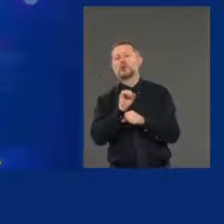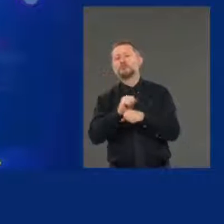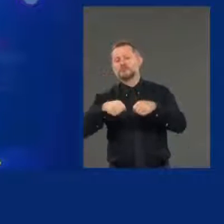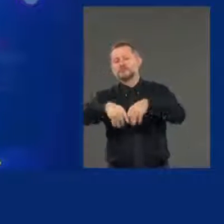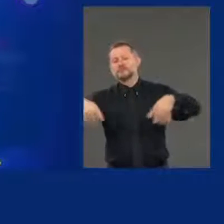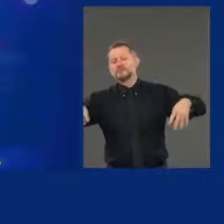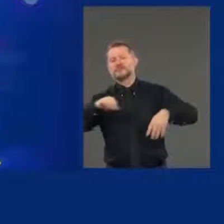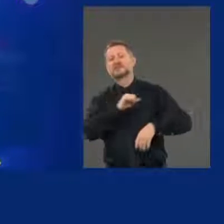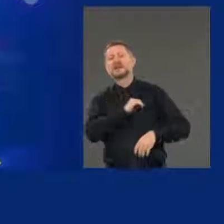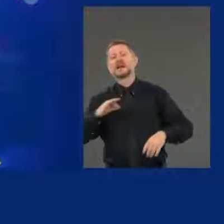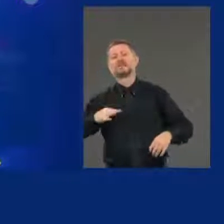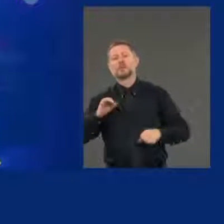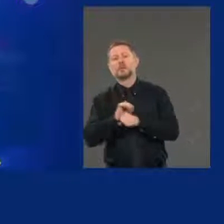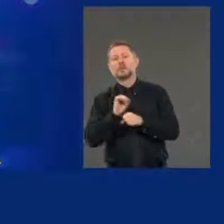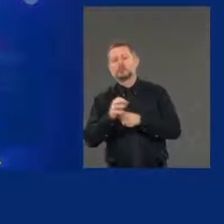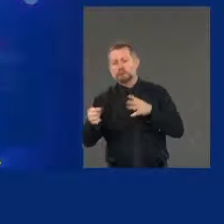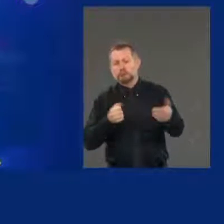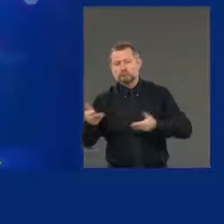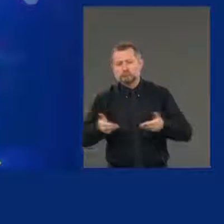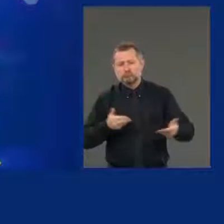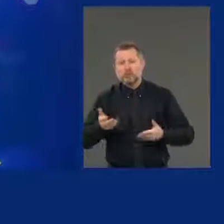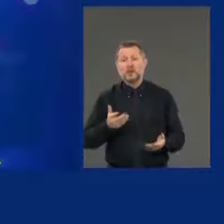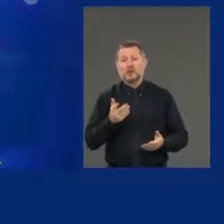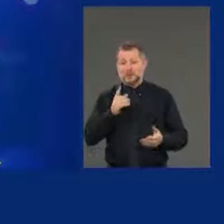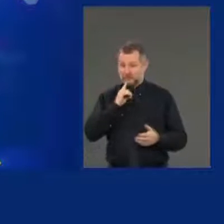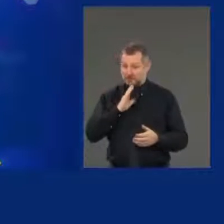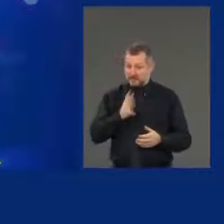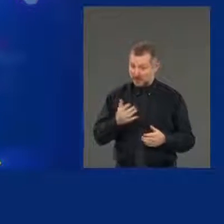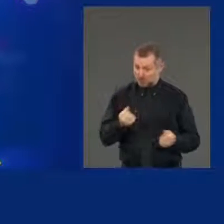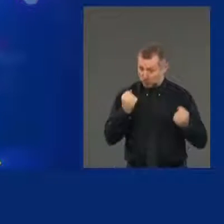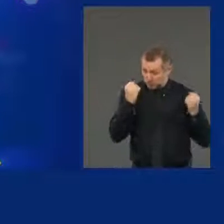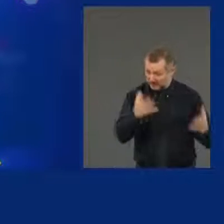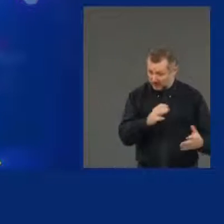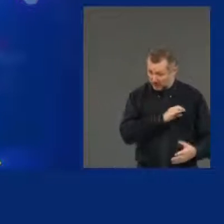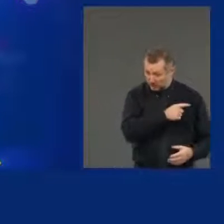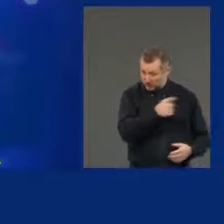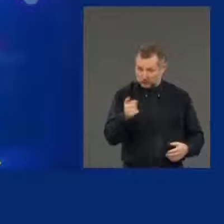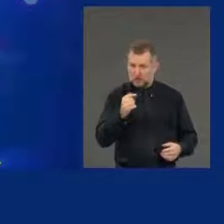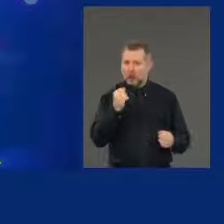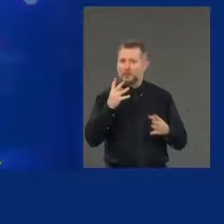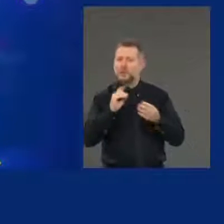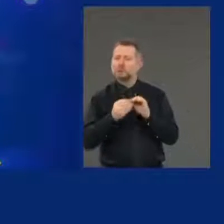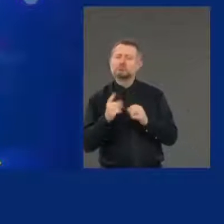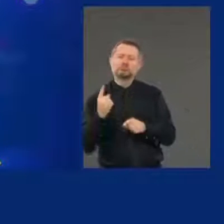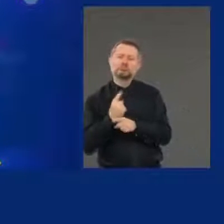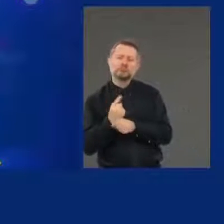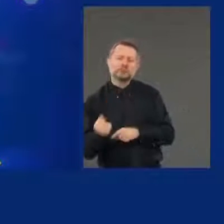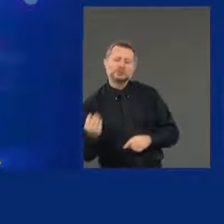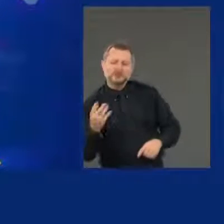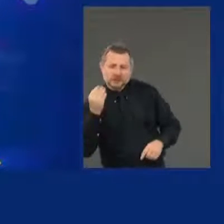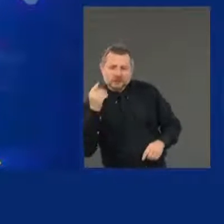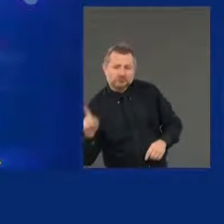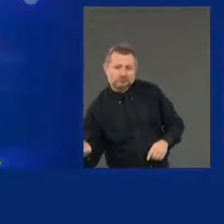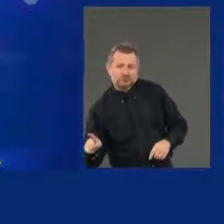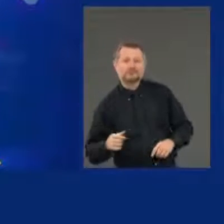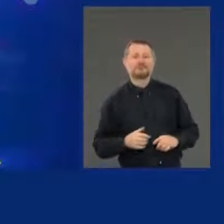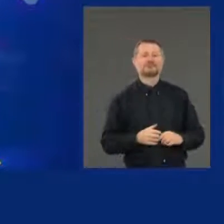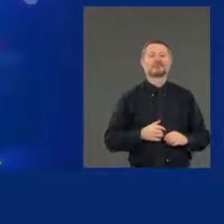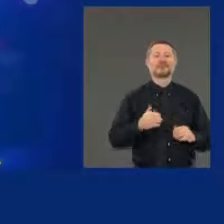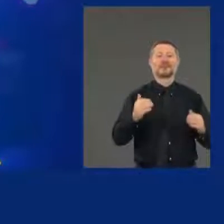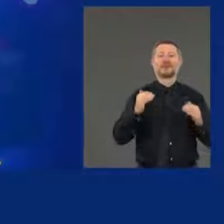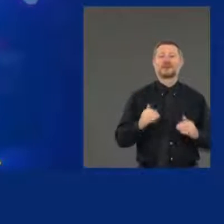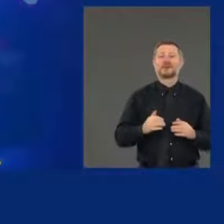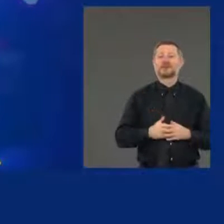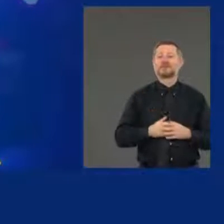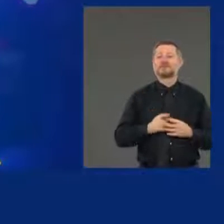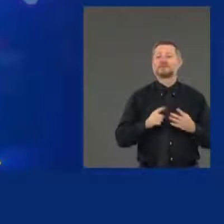many police. Okay, how many police should we have? What's the right number?